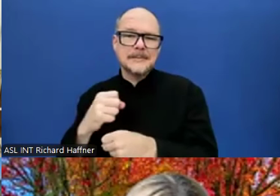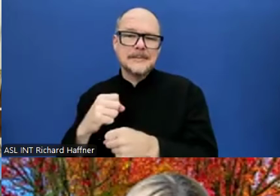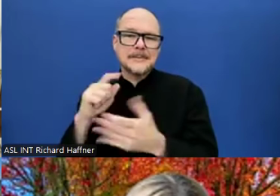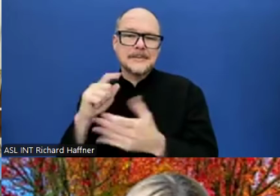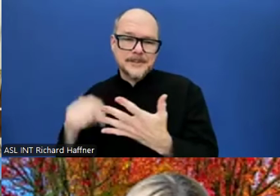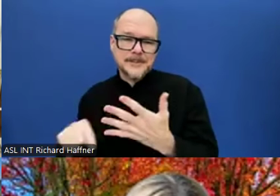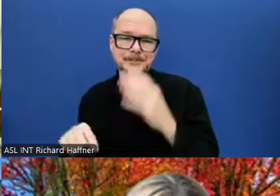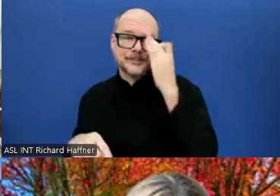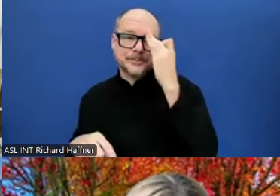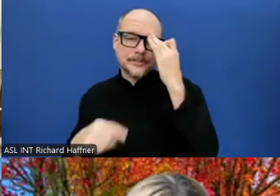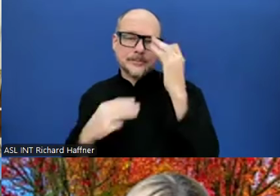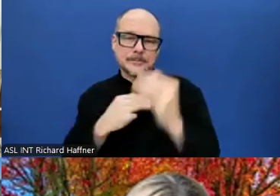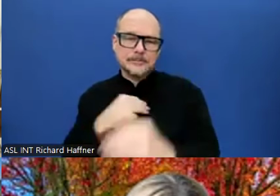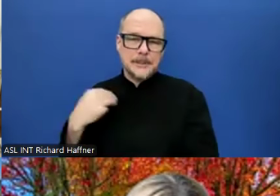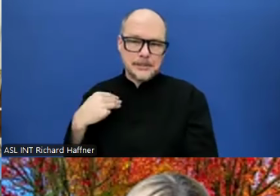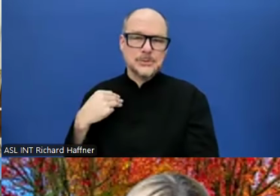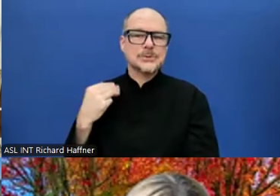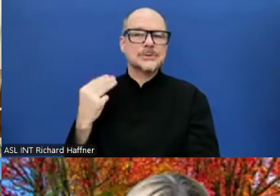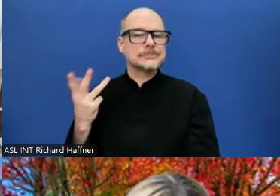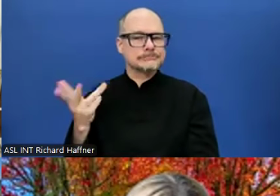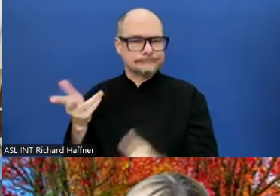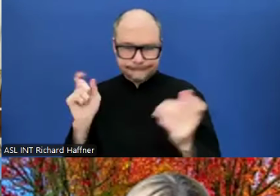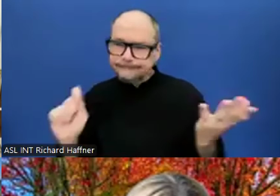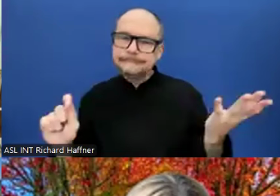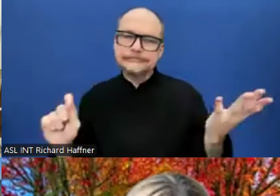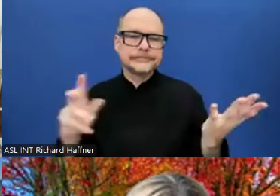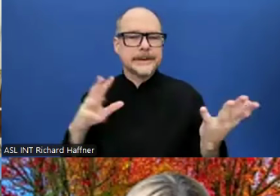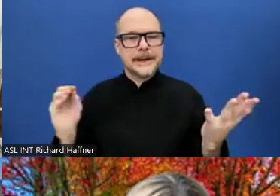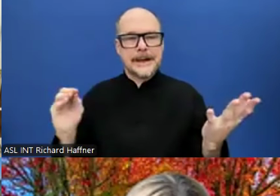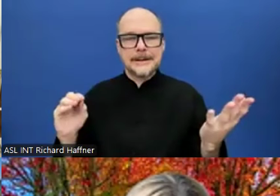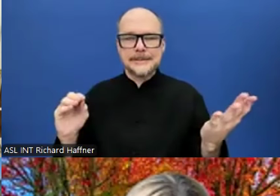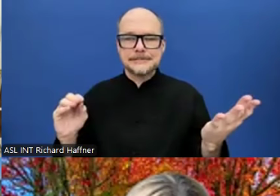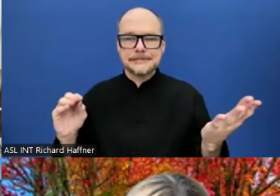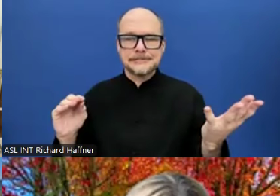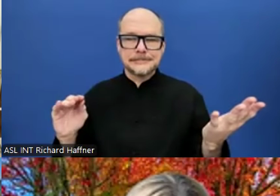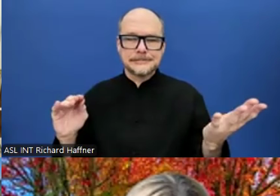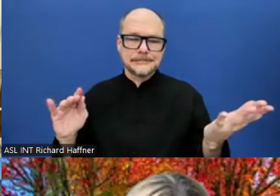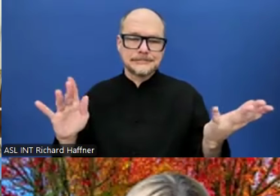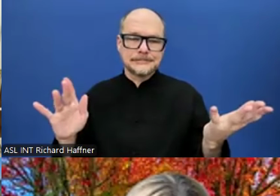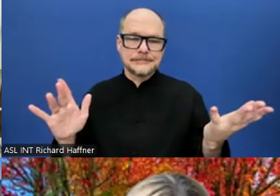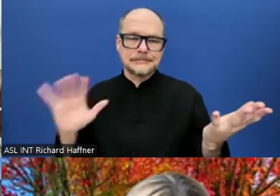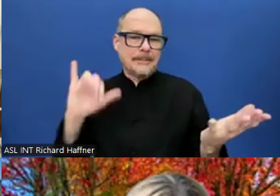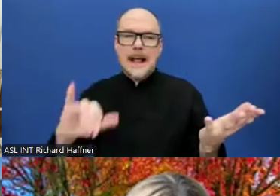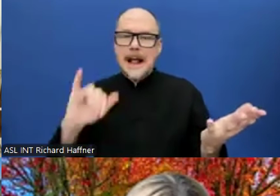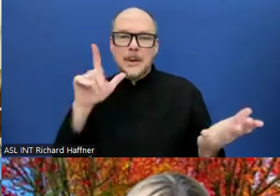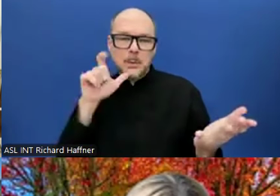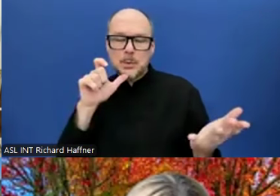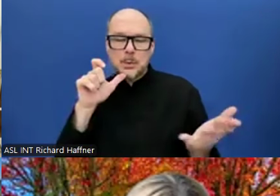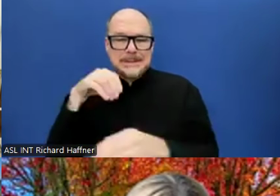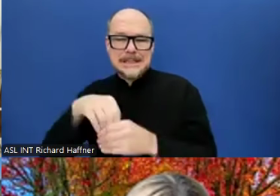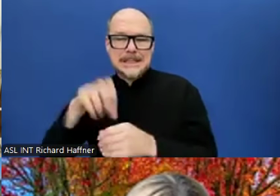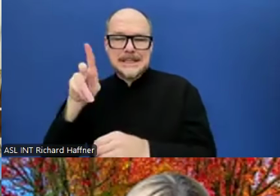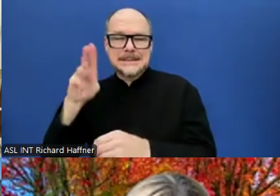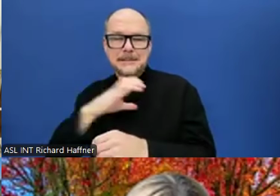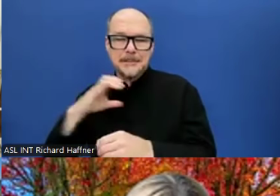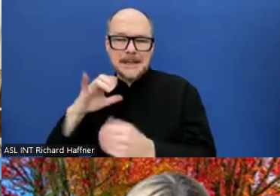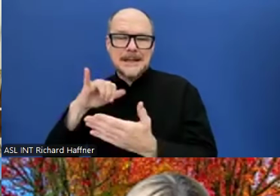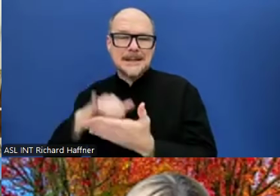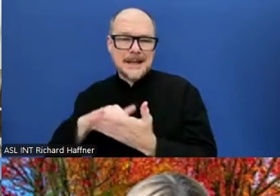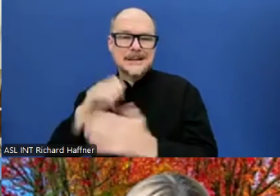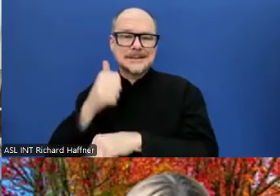committee members, full stop, you know, that will be the makeup of the subcommittee. So things like that, that to